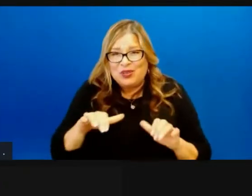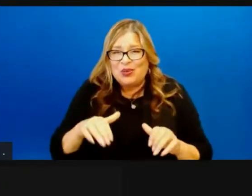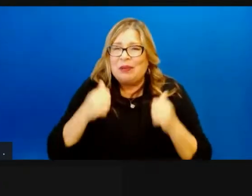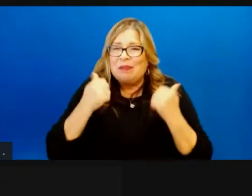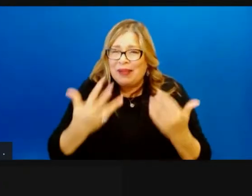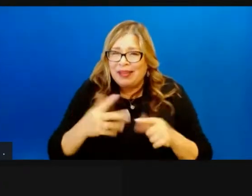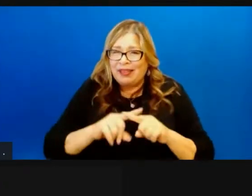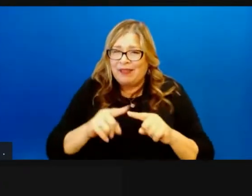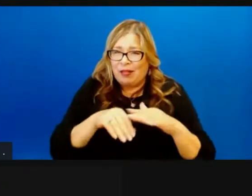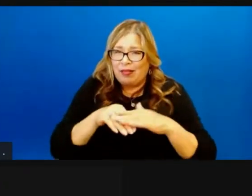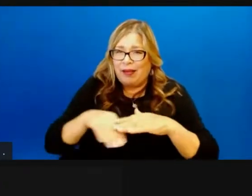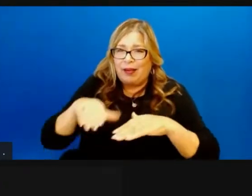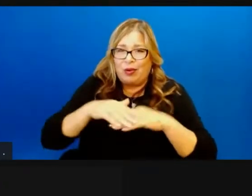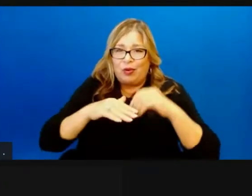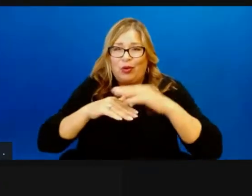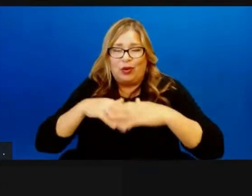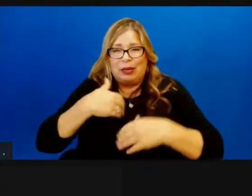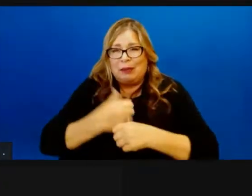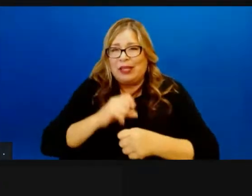keeping schools going.